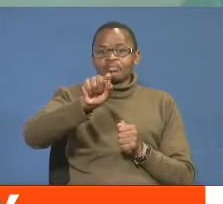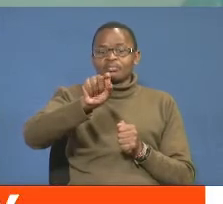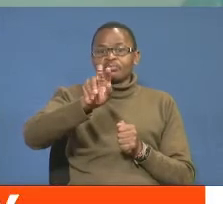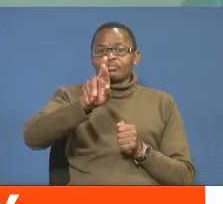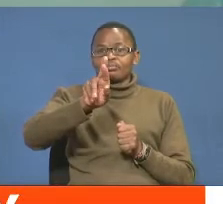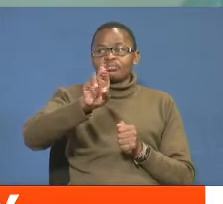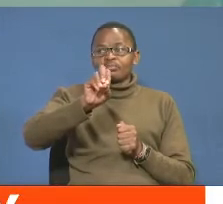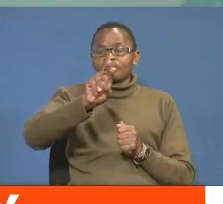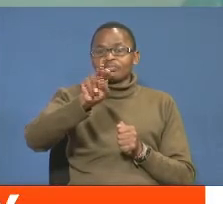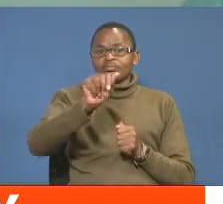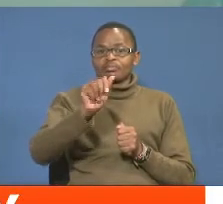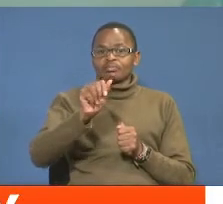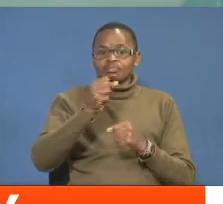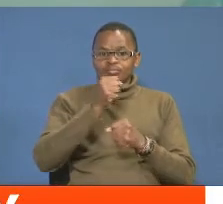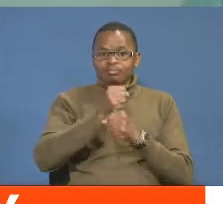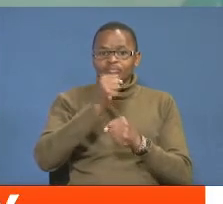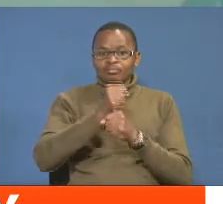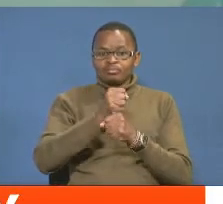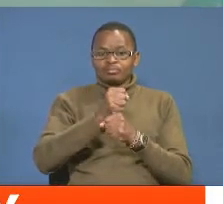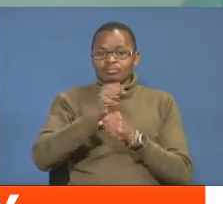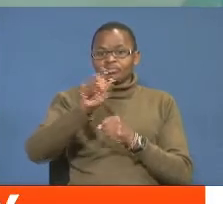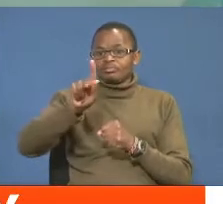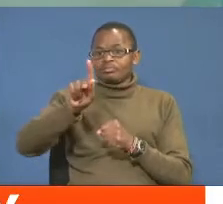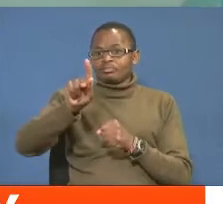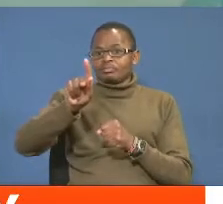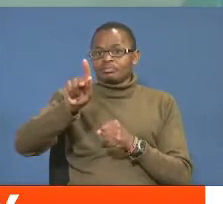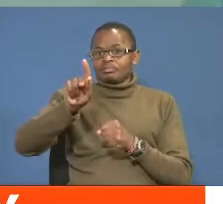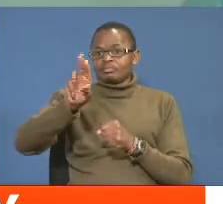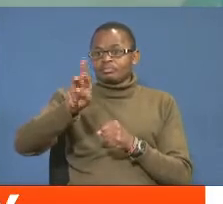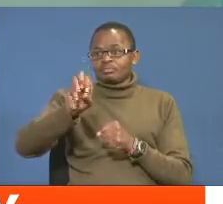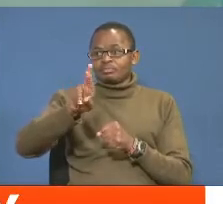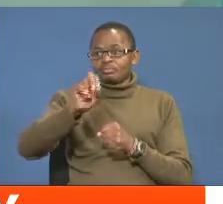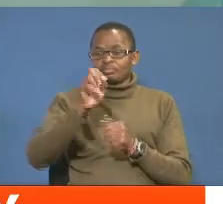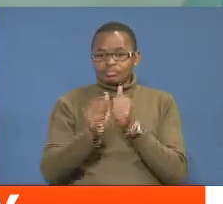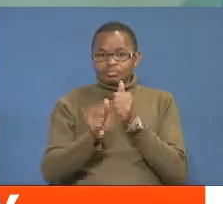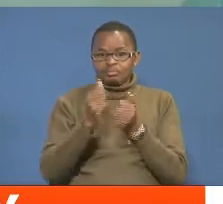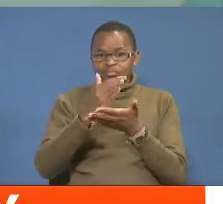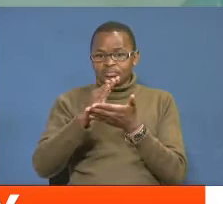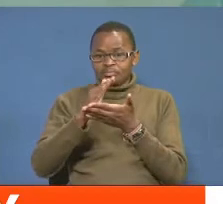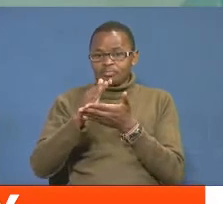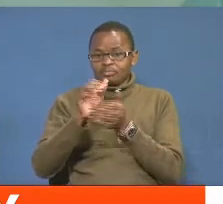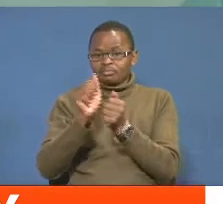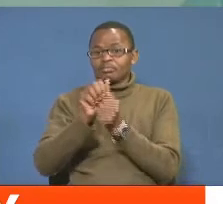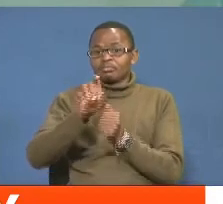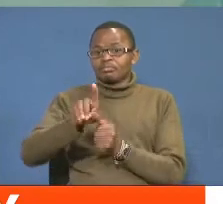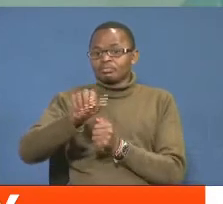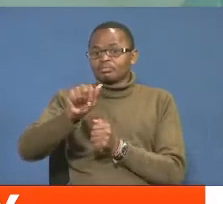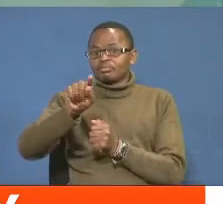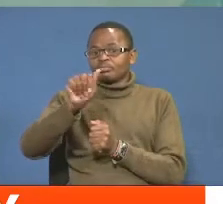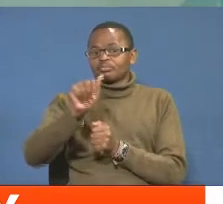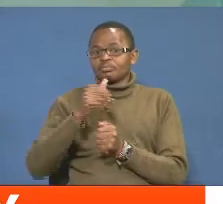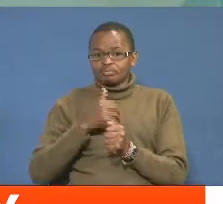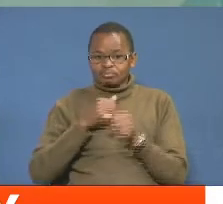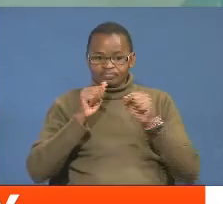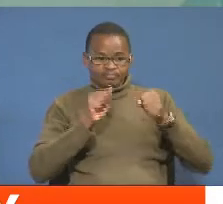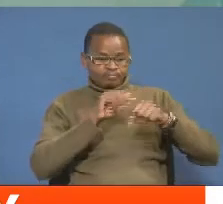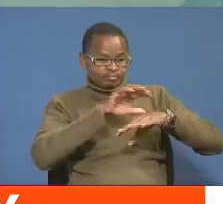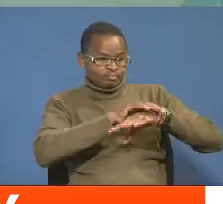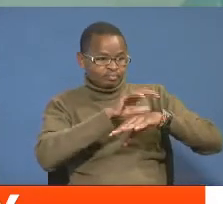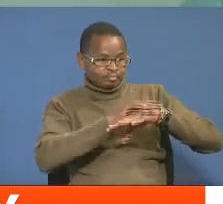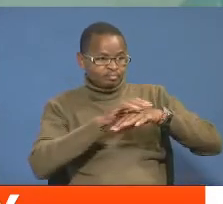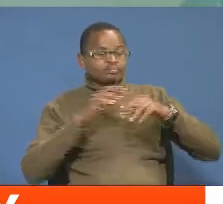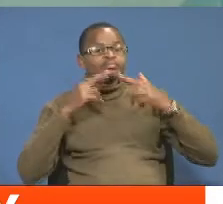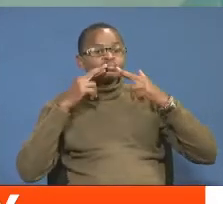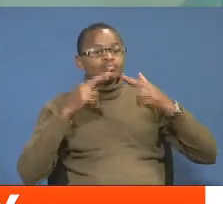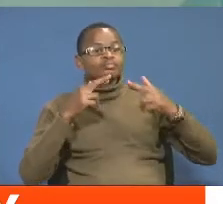vaccine were done in Kilifi, Cambridge. So I think there's that good collaboration. Like, we share some data with them, mm-hmm. and we were able to form a rapport